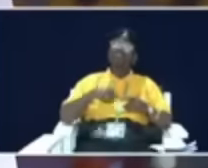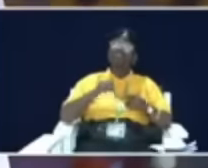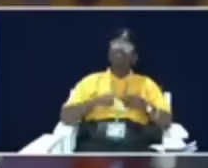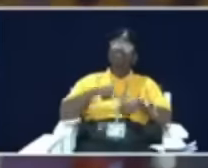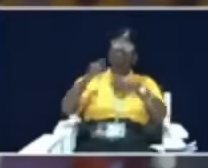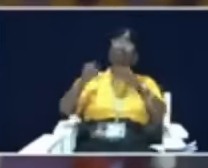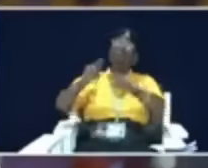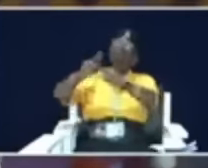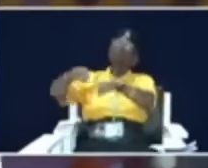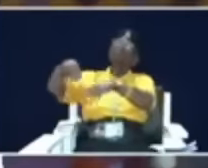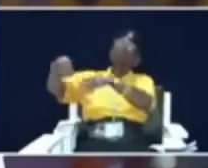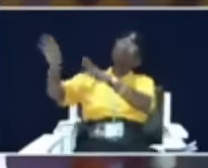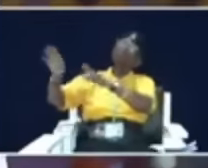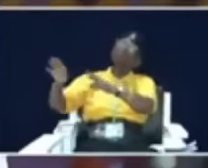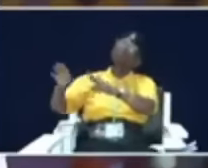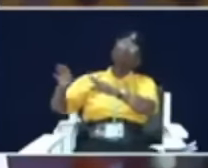And as I was going to my car,